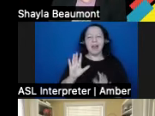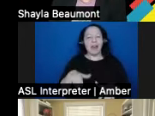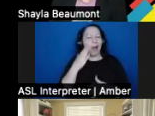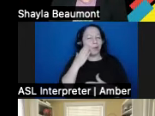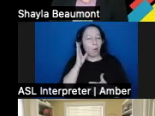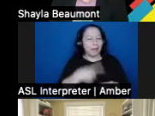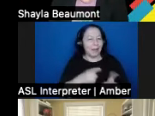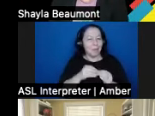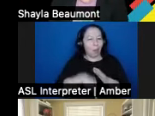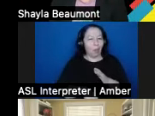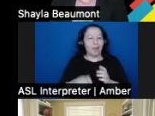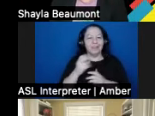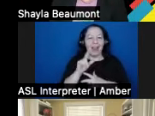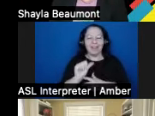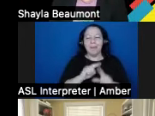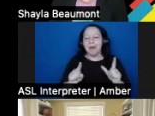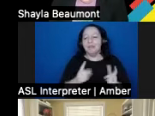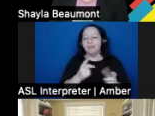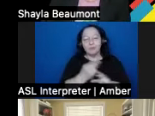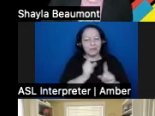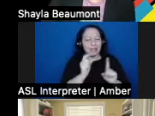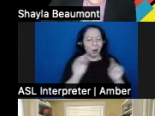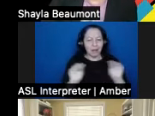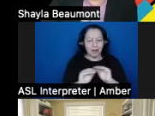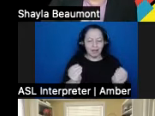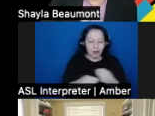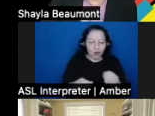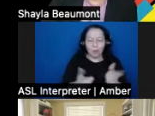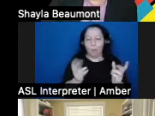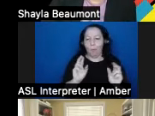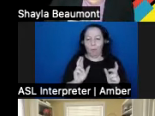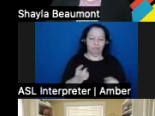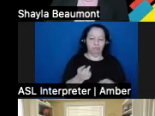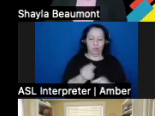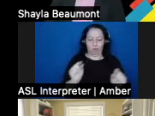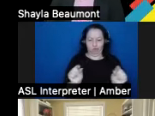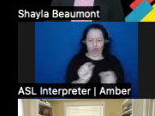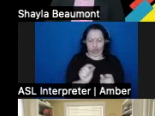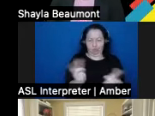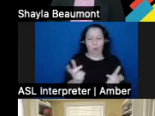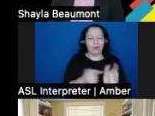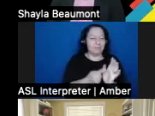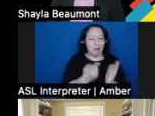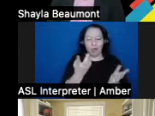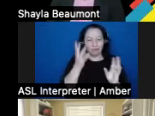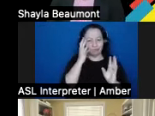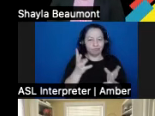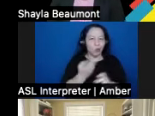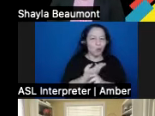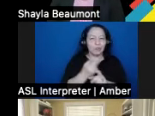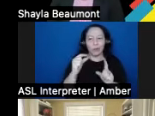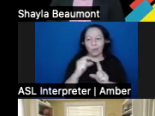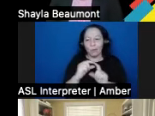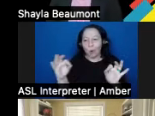using some of these terms like just like interchangeably, or just throwing sometimes like words out, or like diagnoses is out, like, oh,